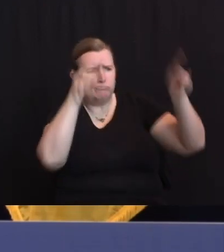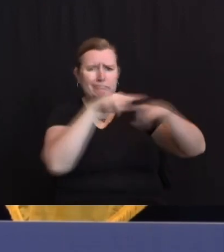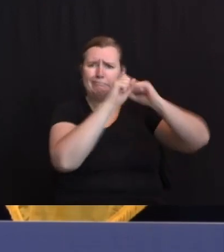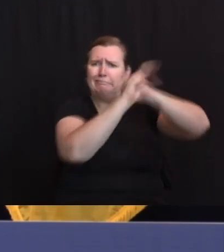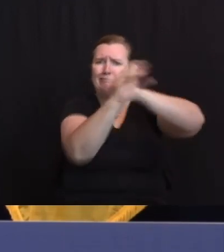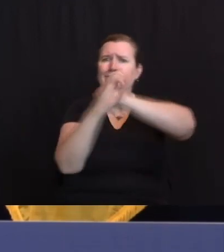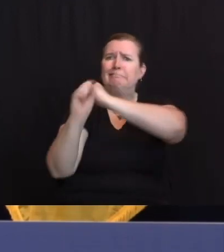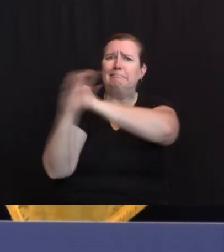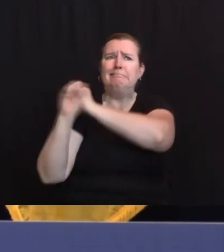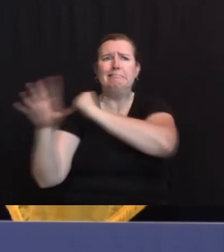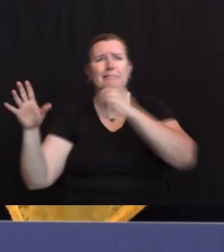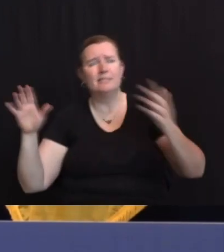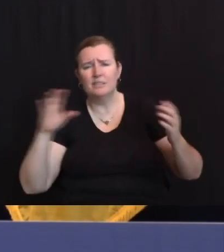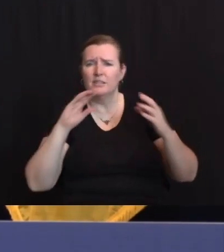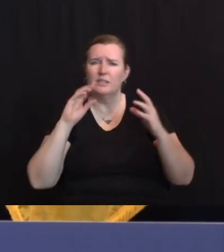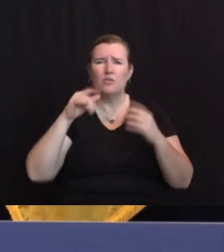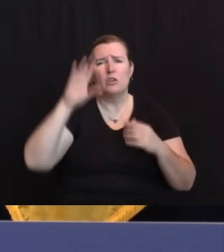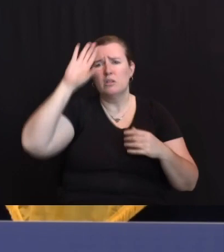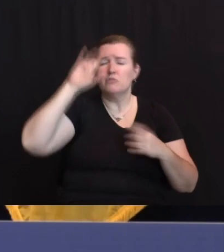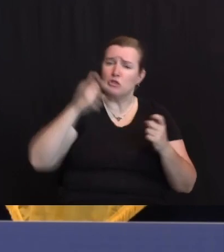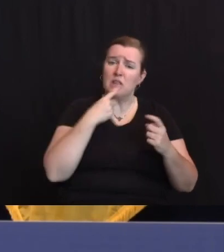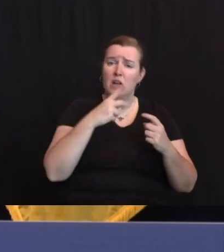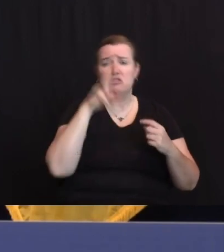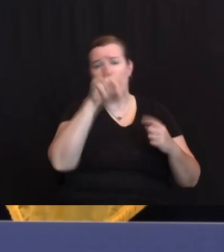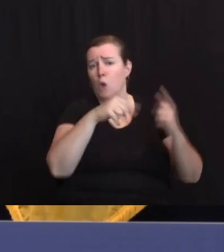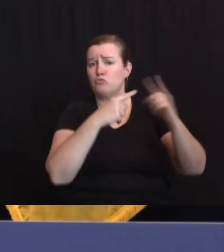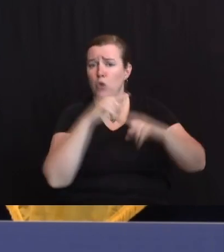at schools? Could that work?